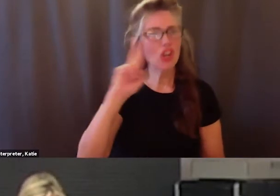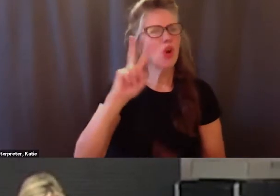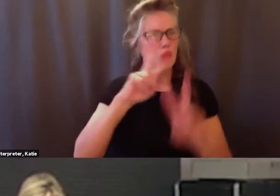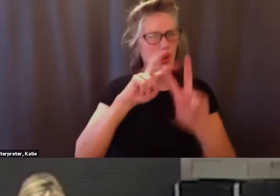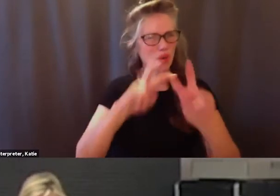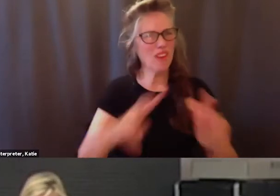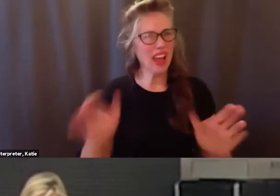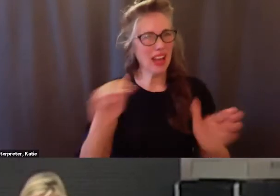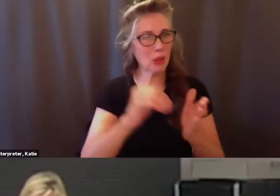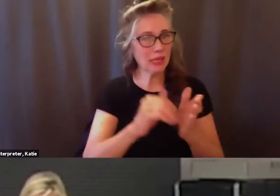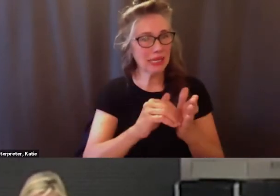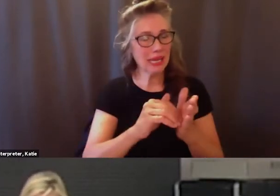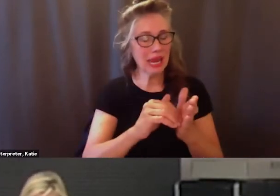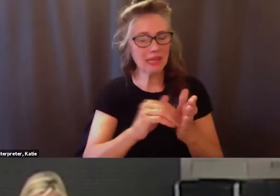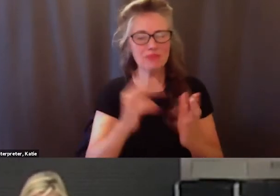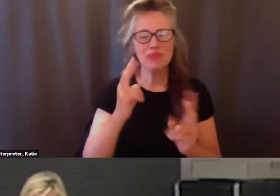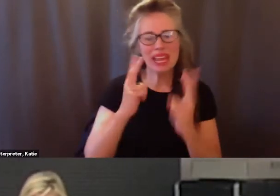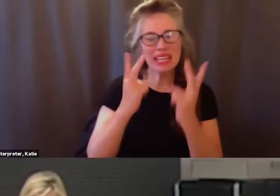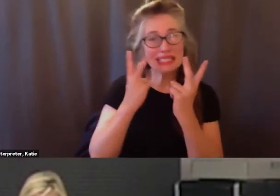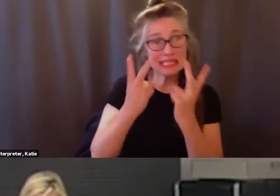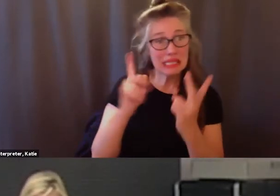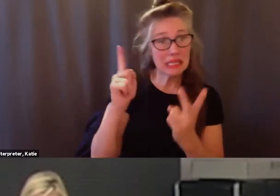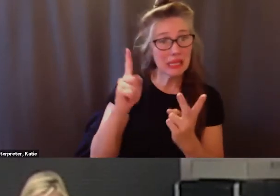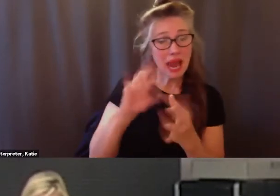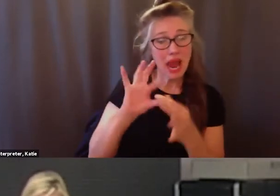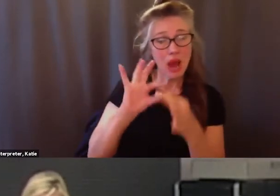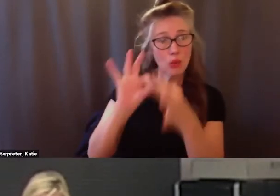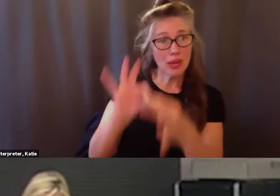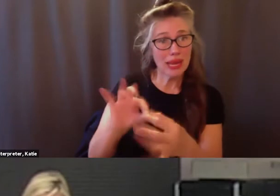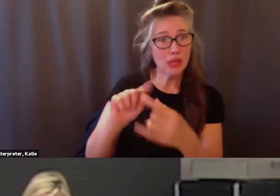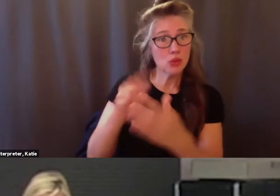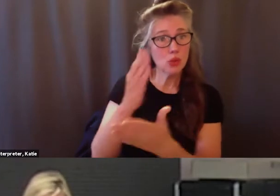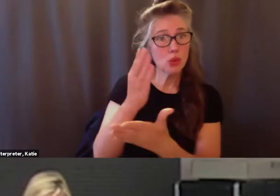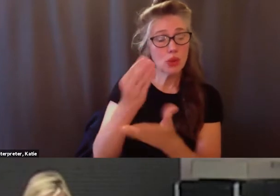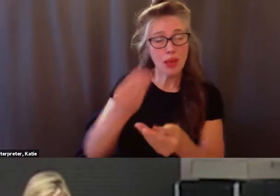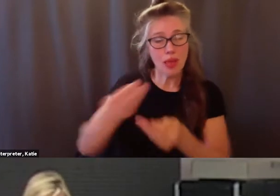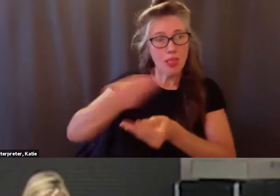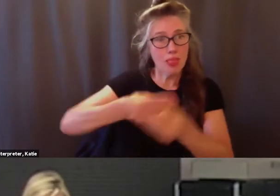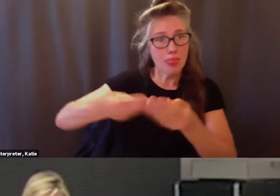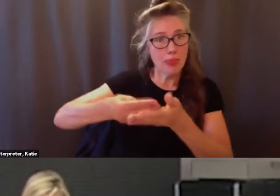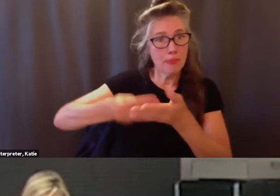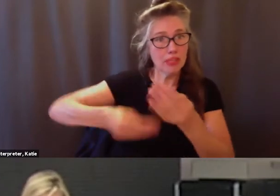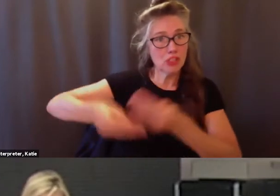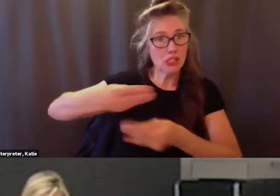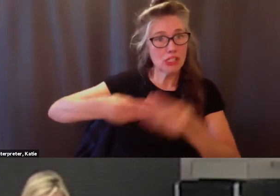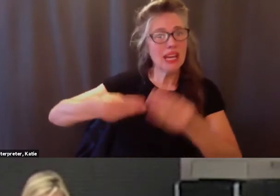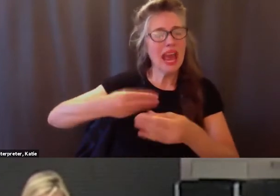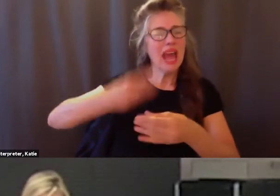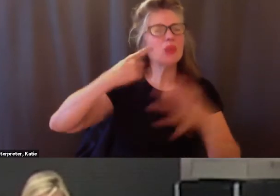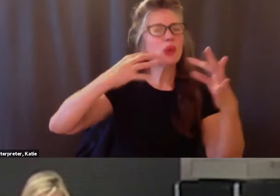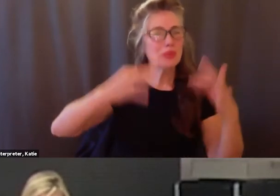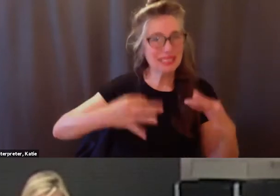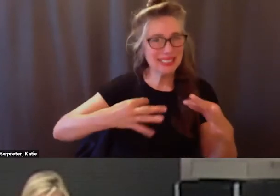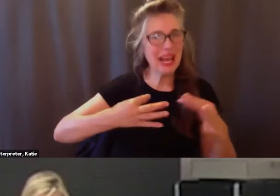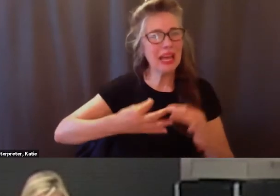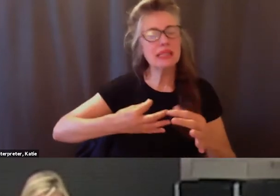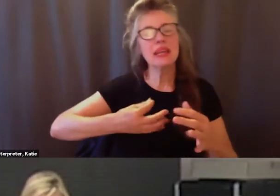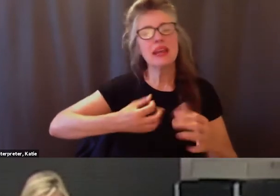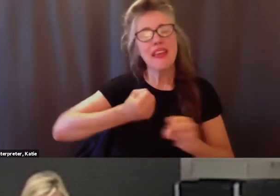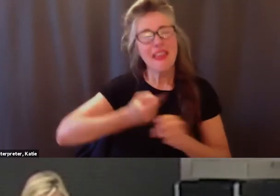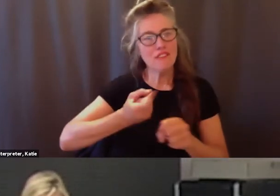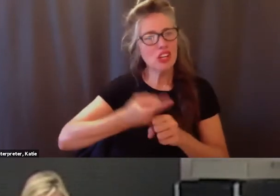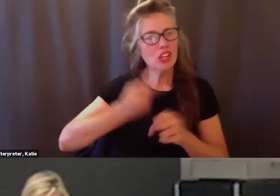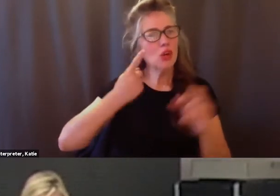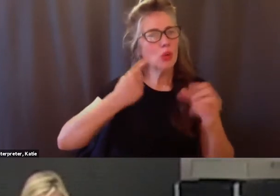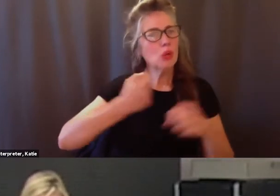we will also look at the budget with respect to those positions and make that decision on a year-to-year basis. Year-to-year basis. That's correct. Thank